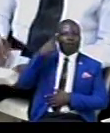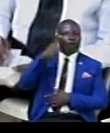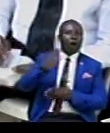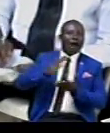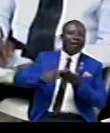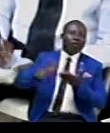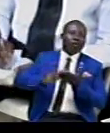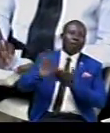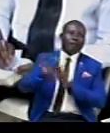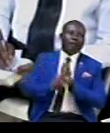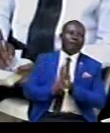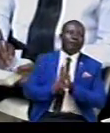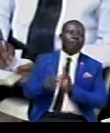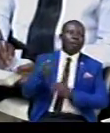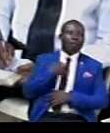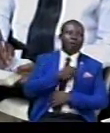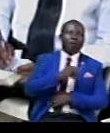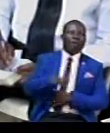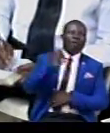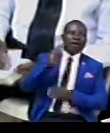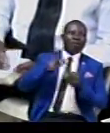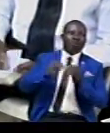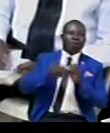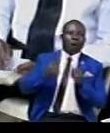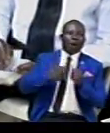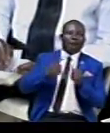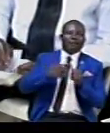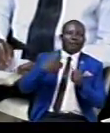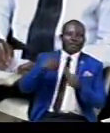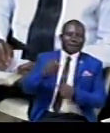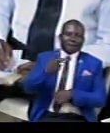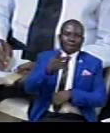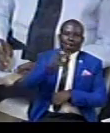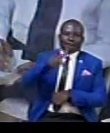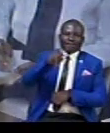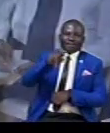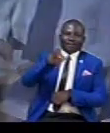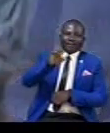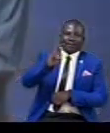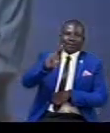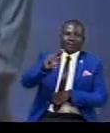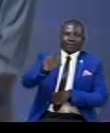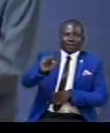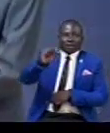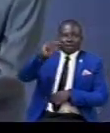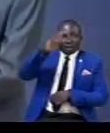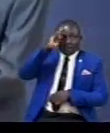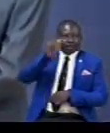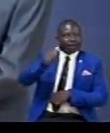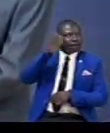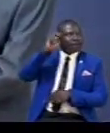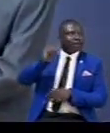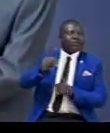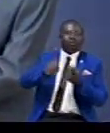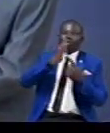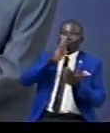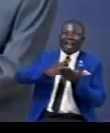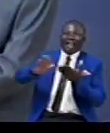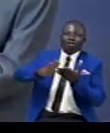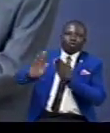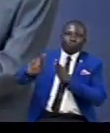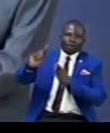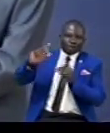atonement. We find, number one, the priest himself. He needs to be atoned for in